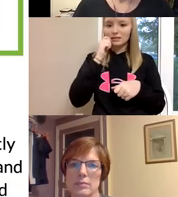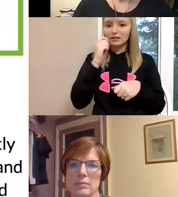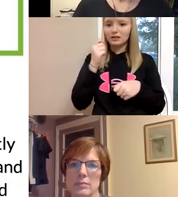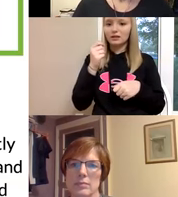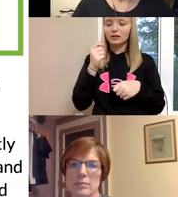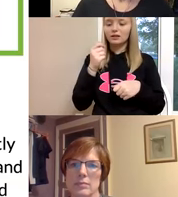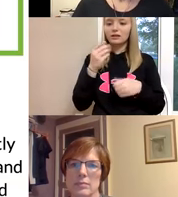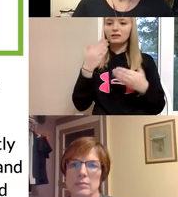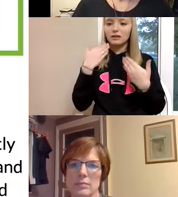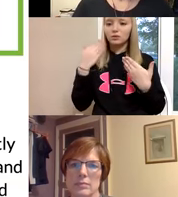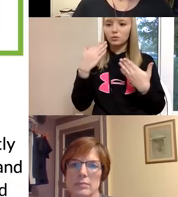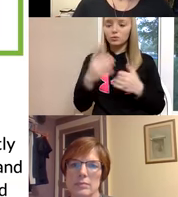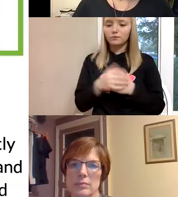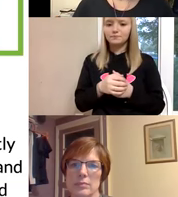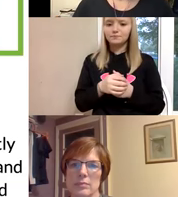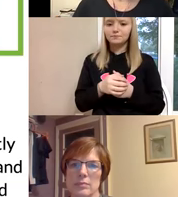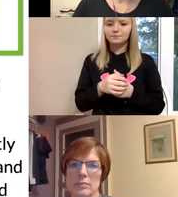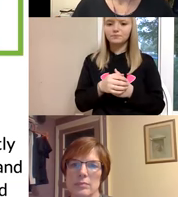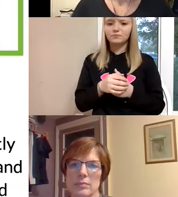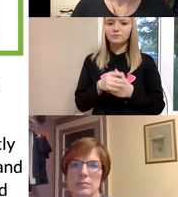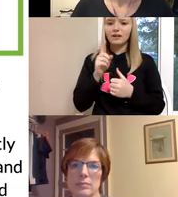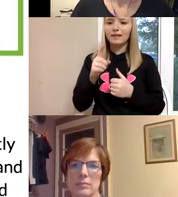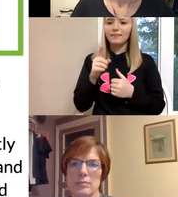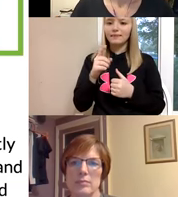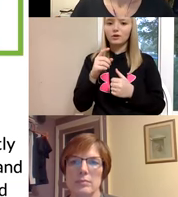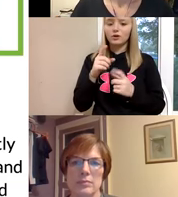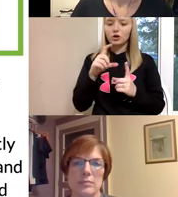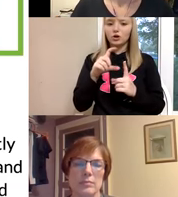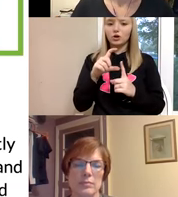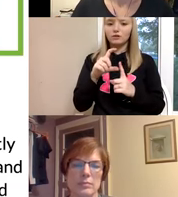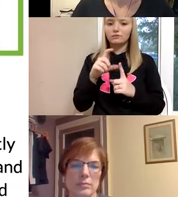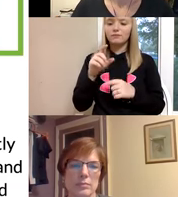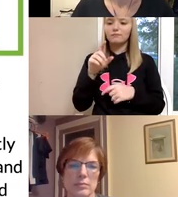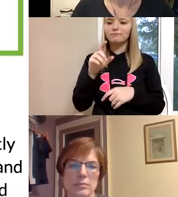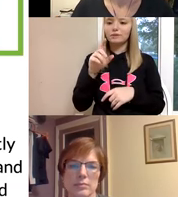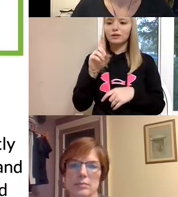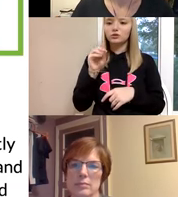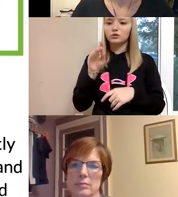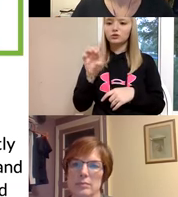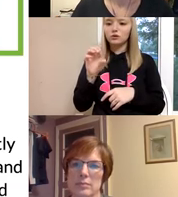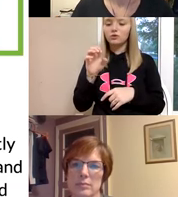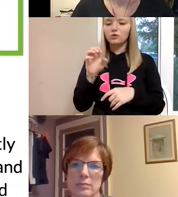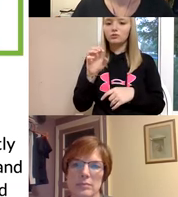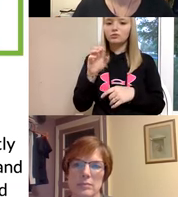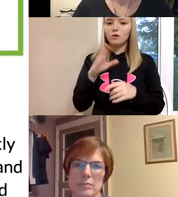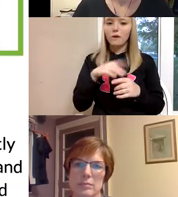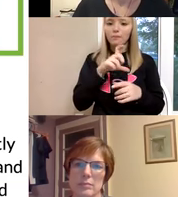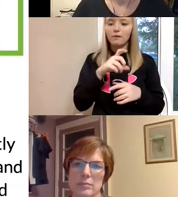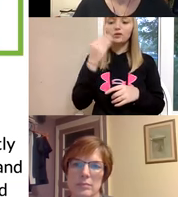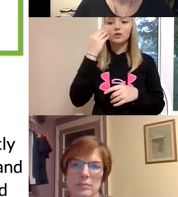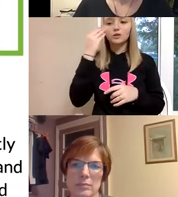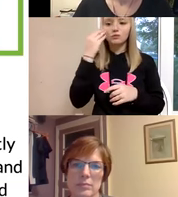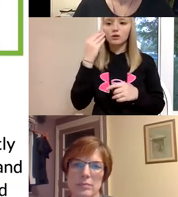There's dosage and measurements on the glass bottle, so you know the application and how easy it is to